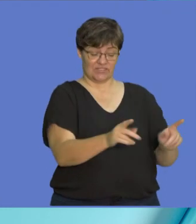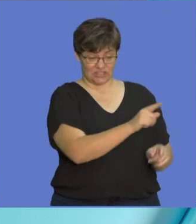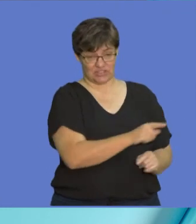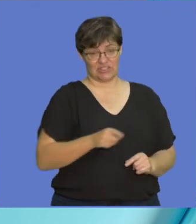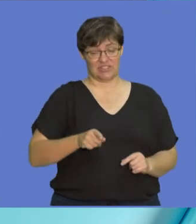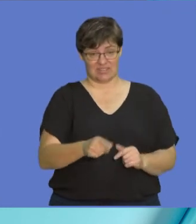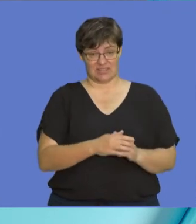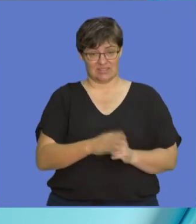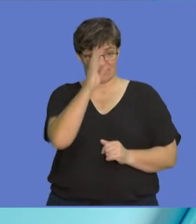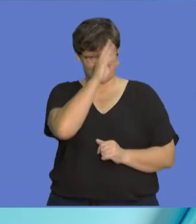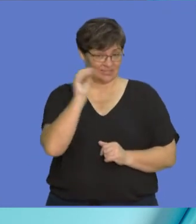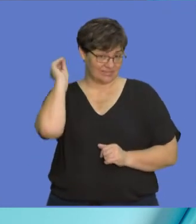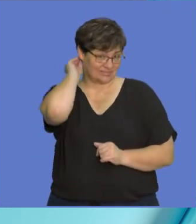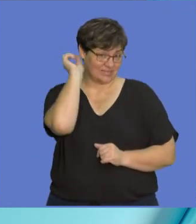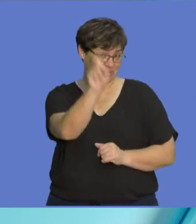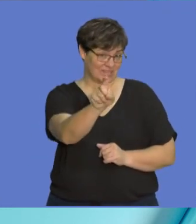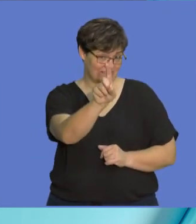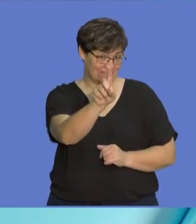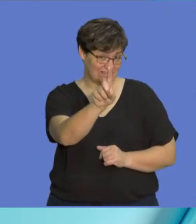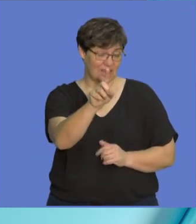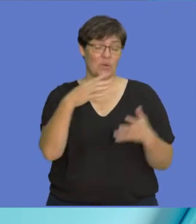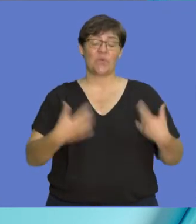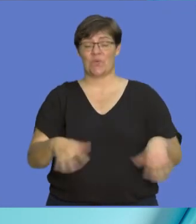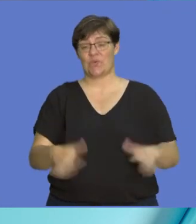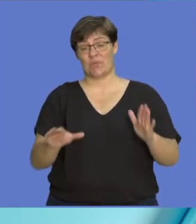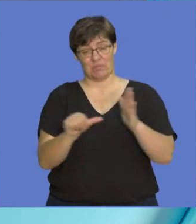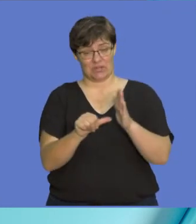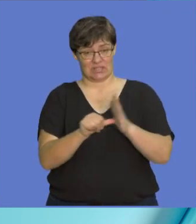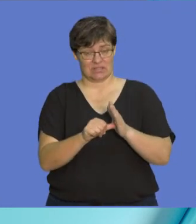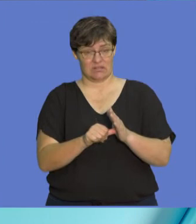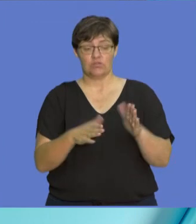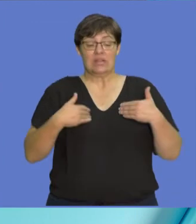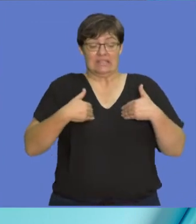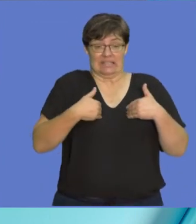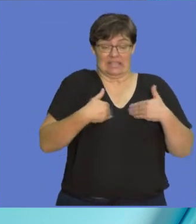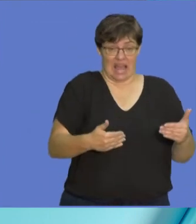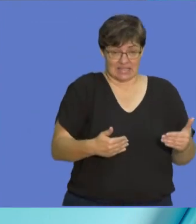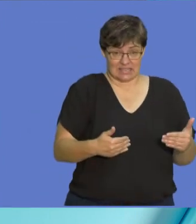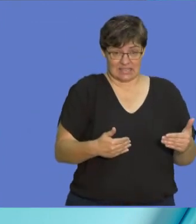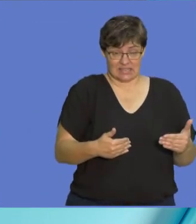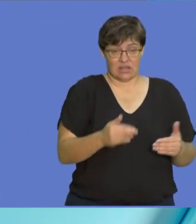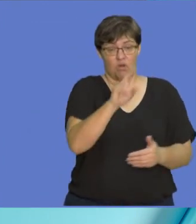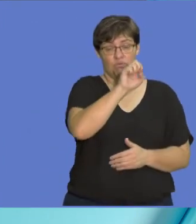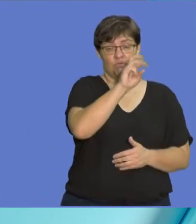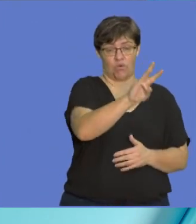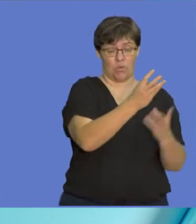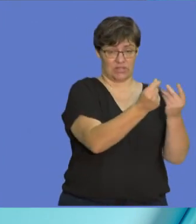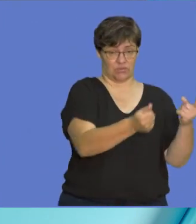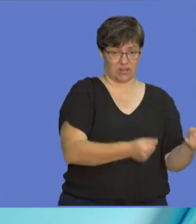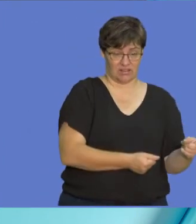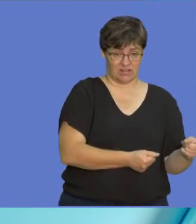process. Keep that in mind. Very important. So it starts off with your raw